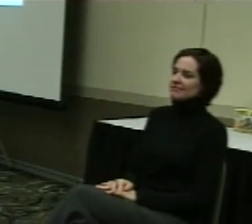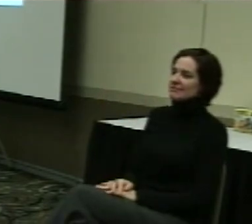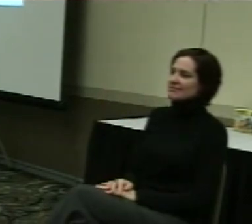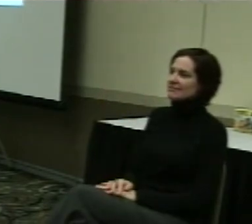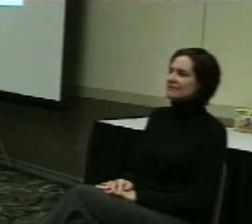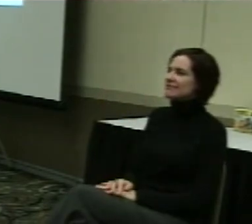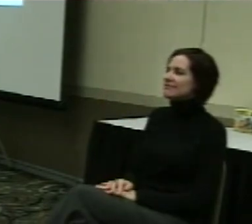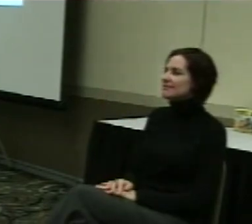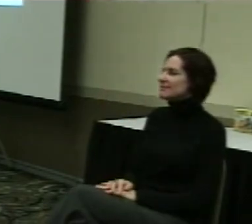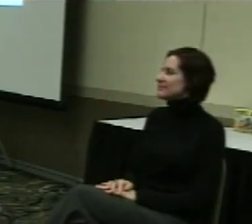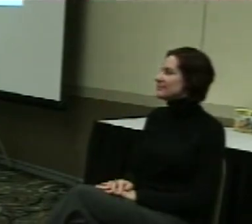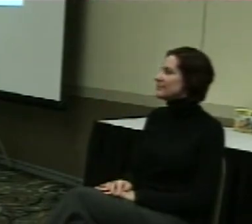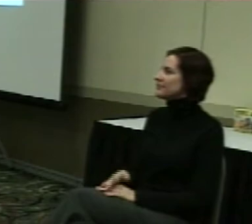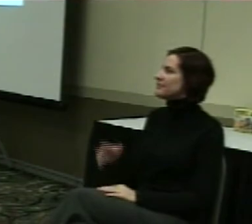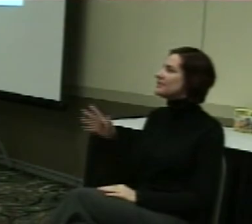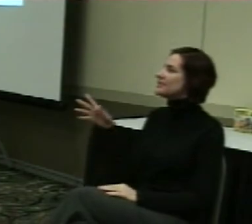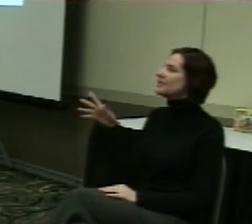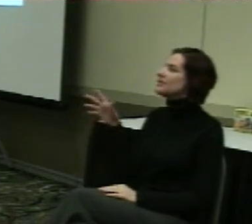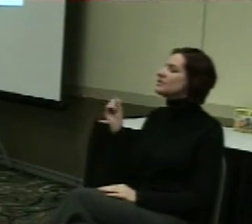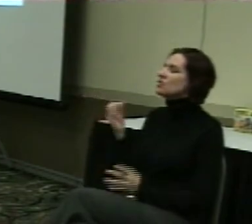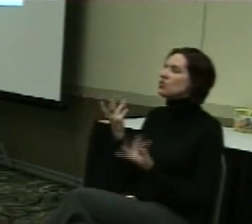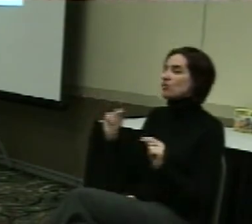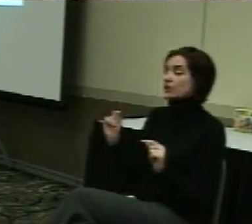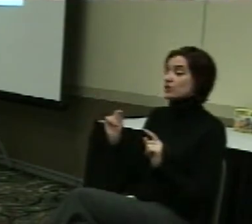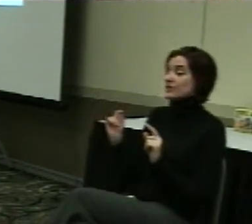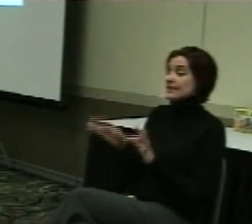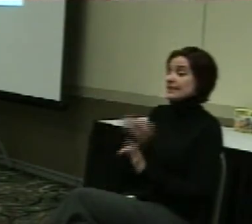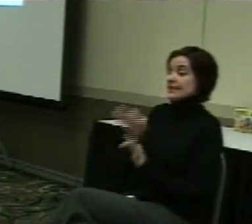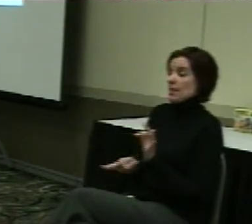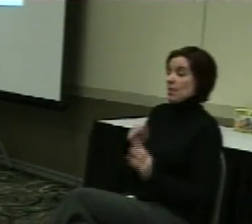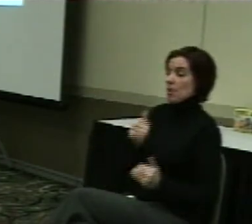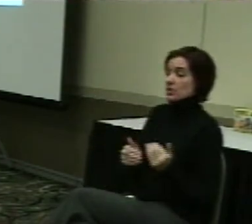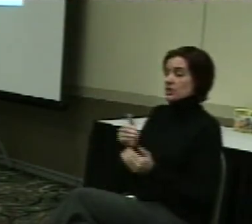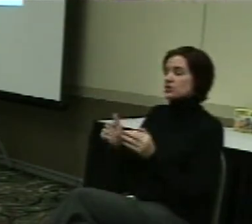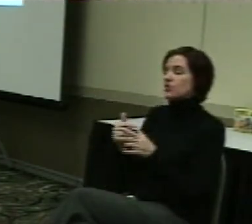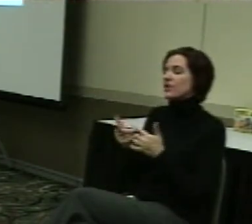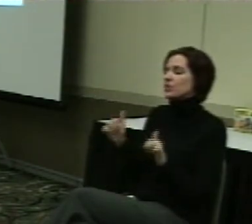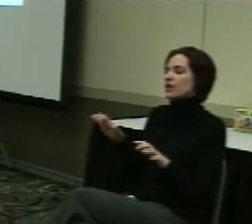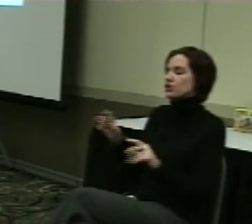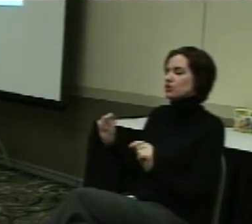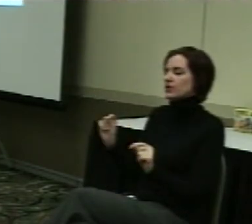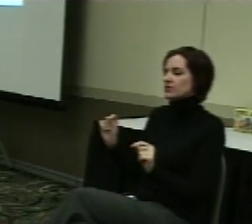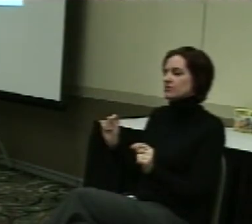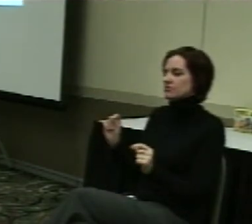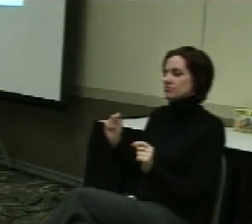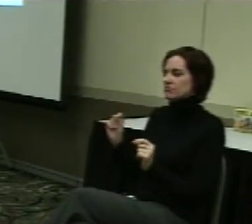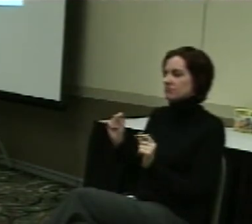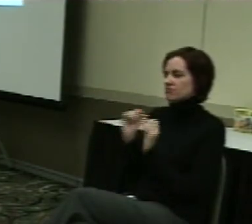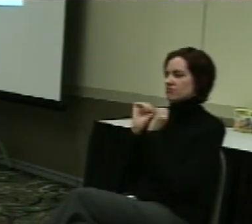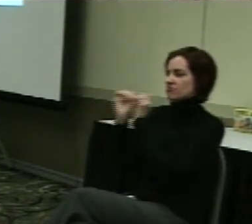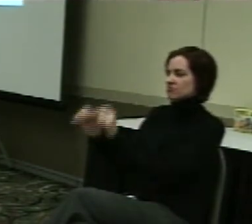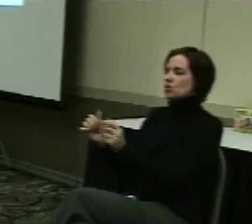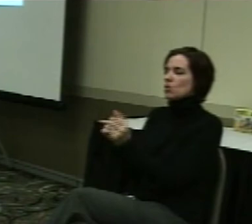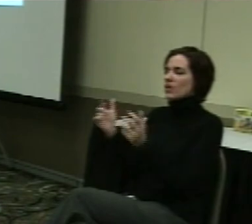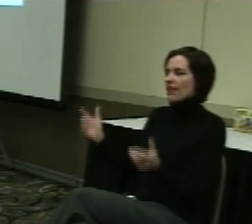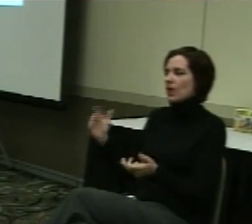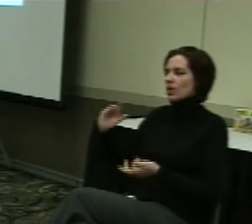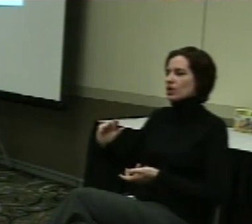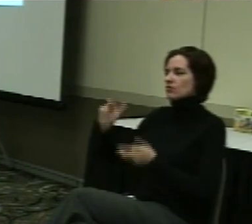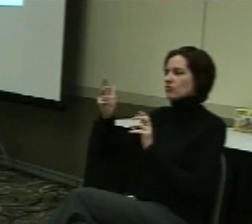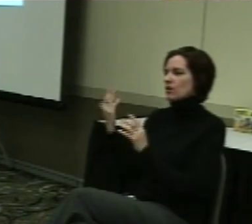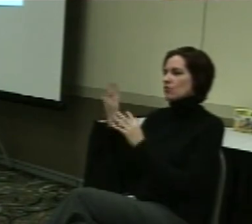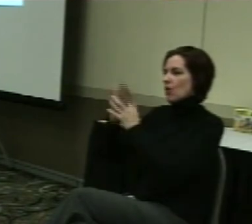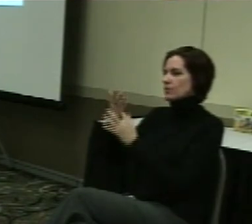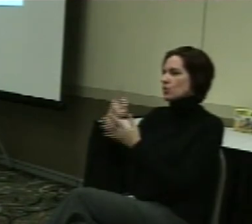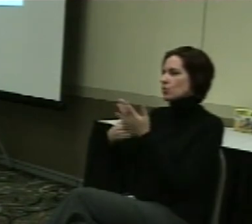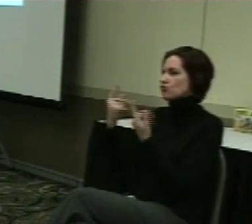So trying to simplify it so that you can do it on an ongoing basis without interrupting